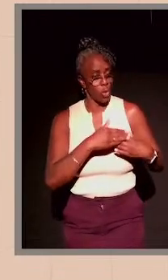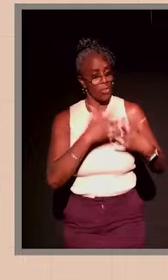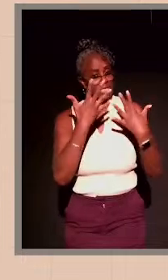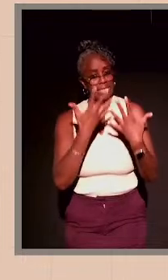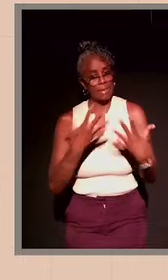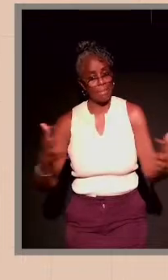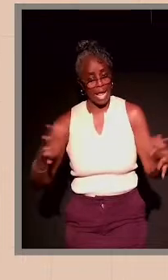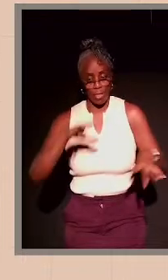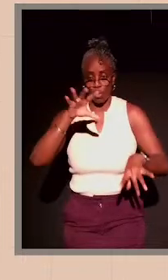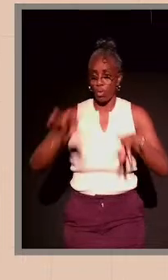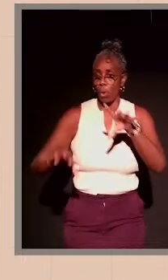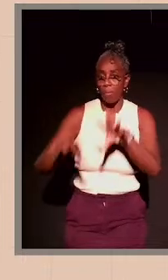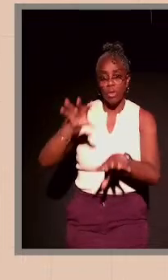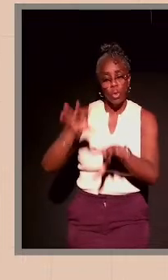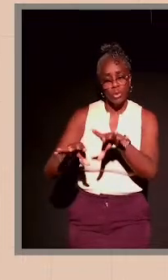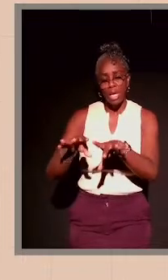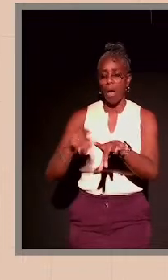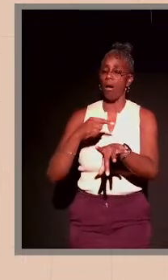computer.